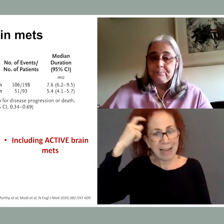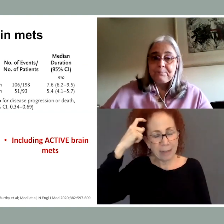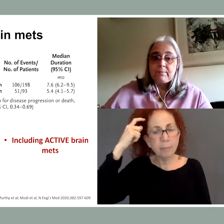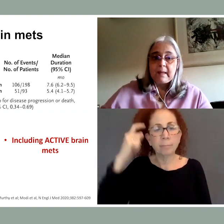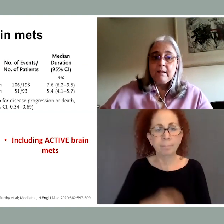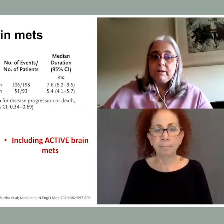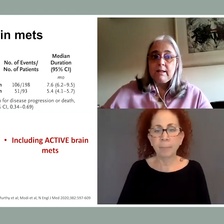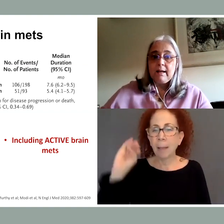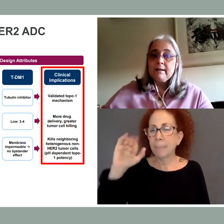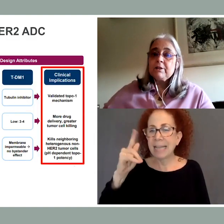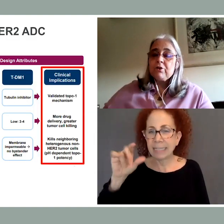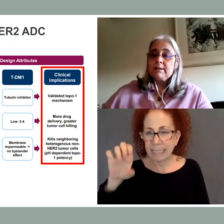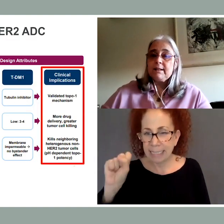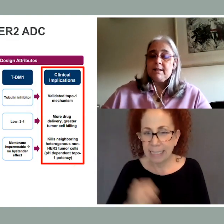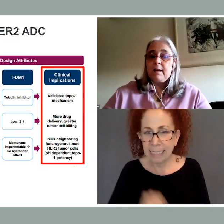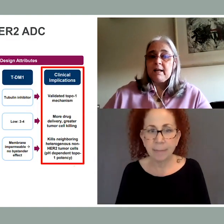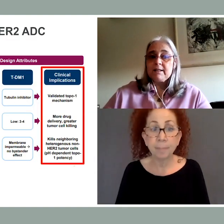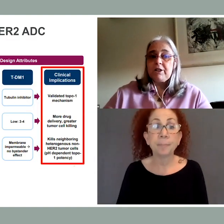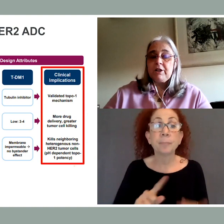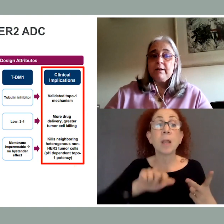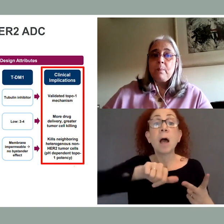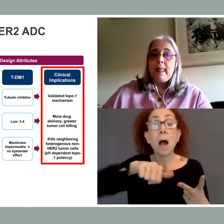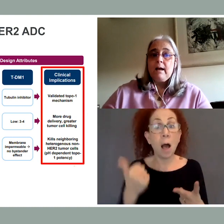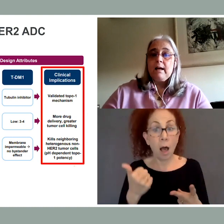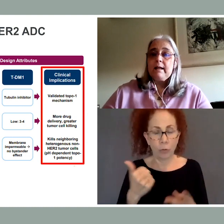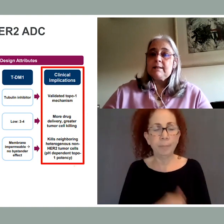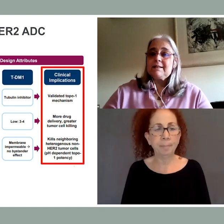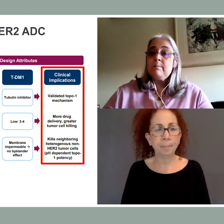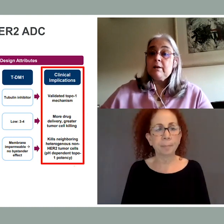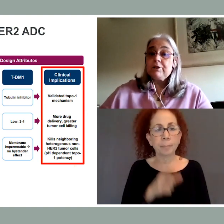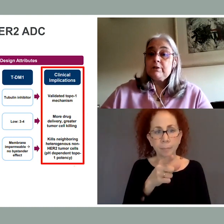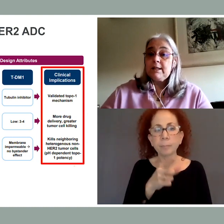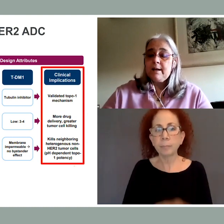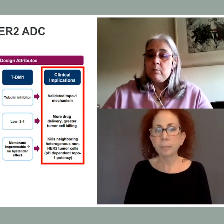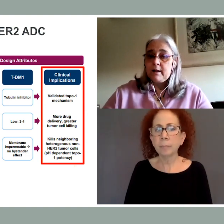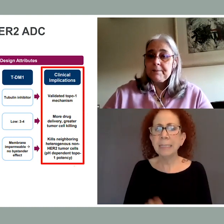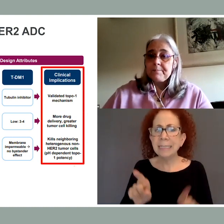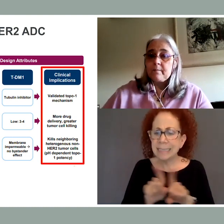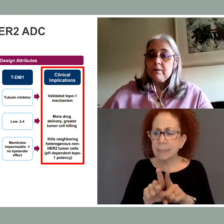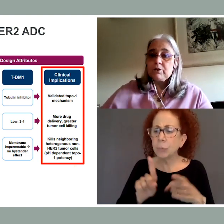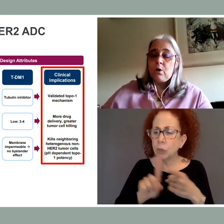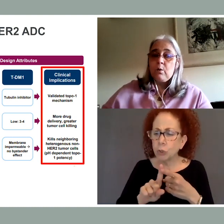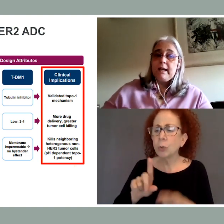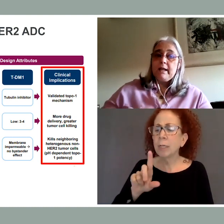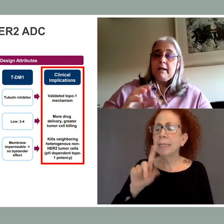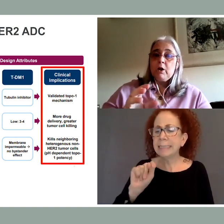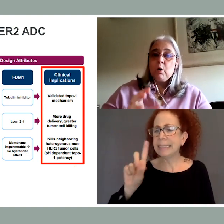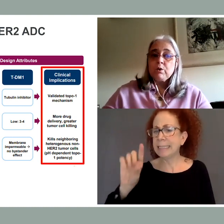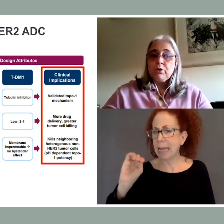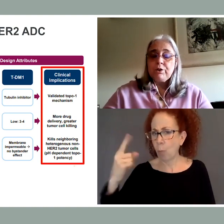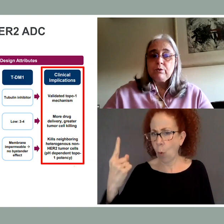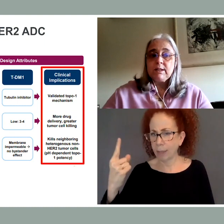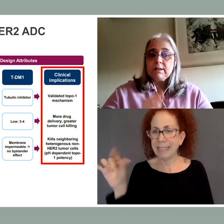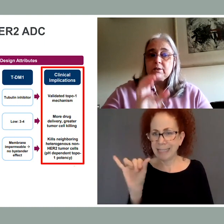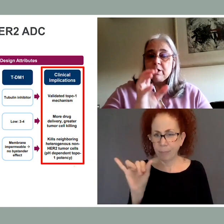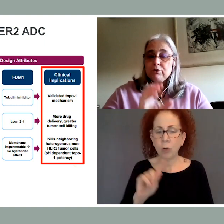metastasis. Now, the other drug that came last year is similar to TDM1. So it